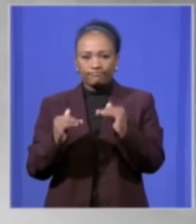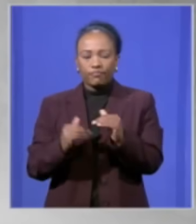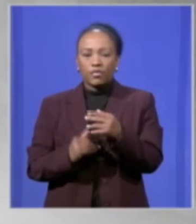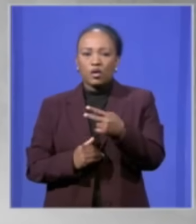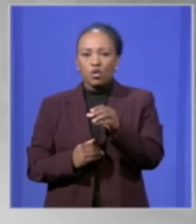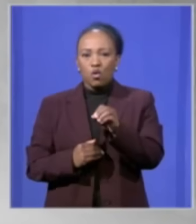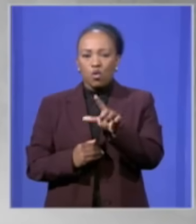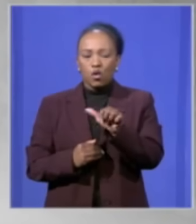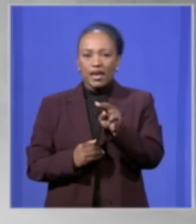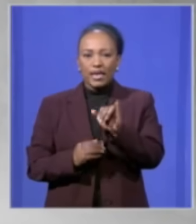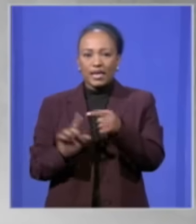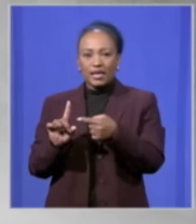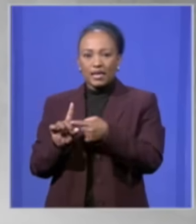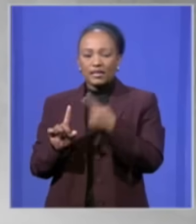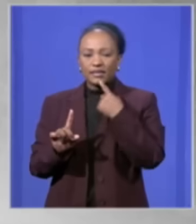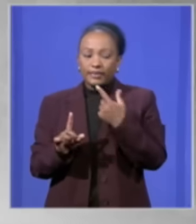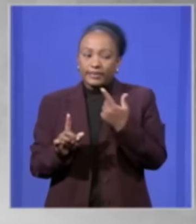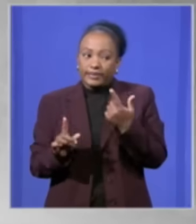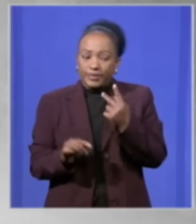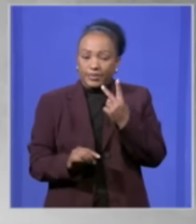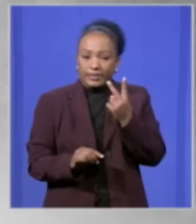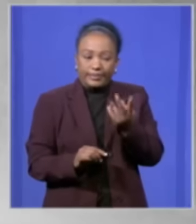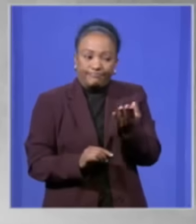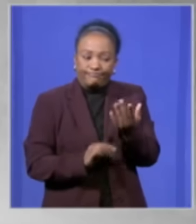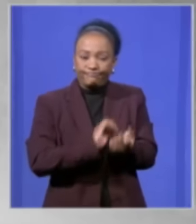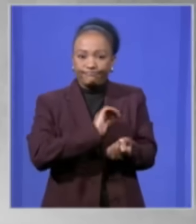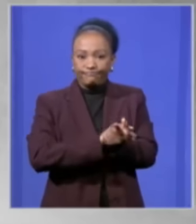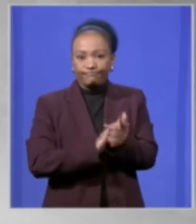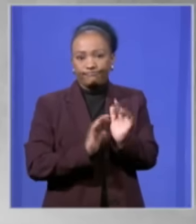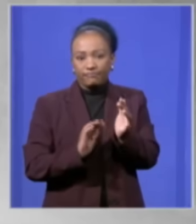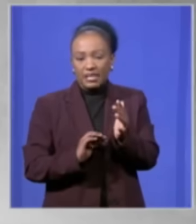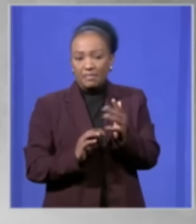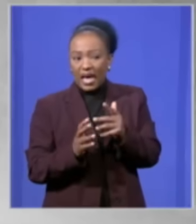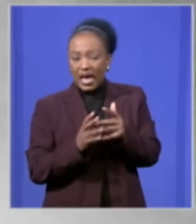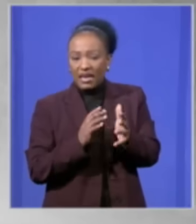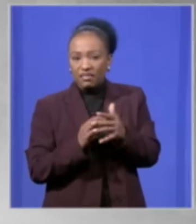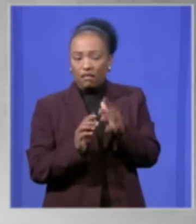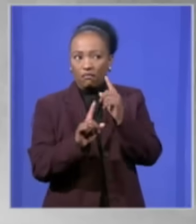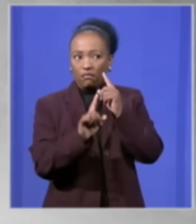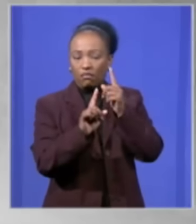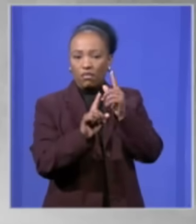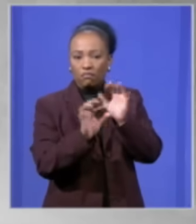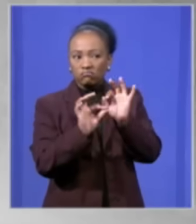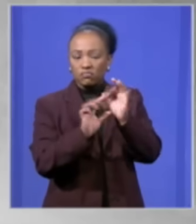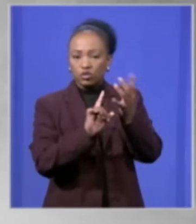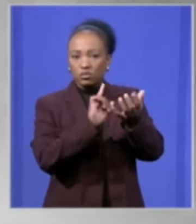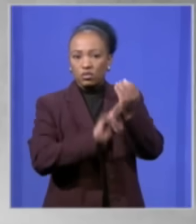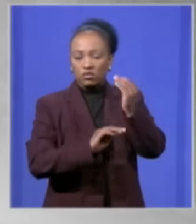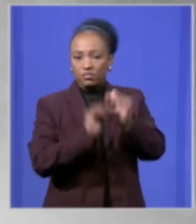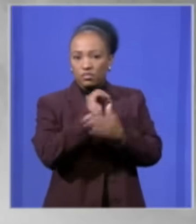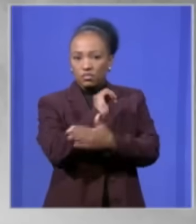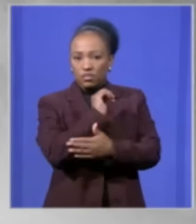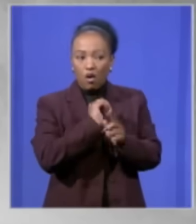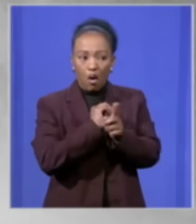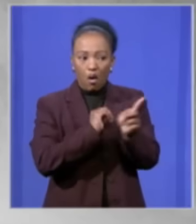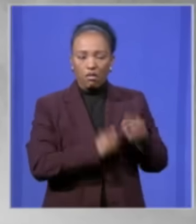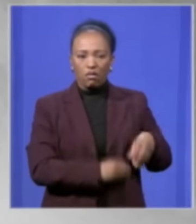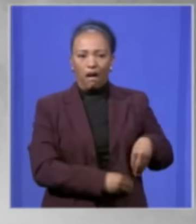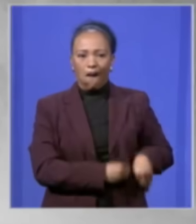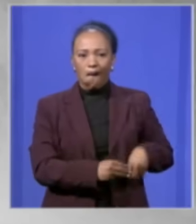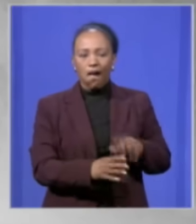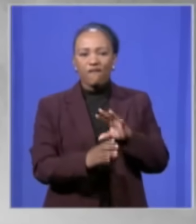re di tla retwa di bua mokatong na ga ke bone ba tla fitlhelela selo se se botse go aga setšhaba botlhe ba na le bomenetša letlakaleng